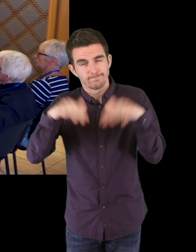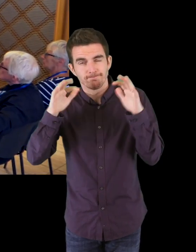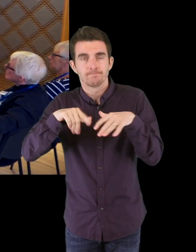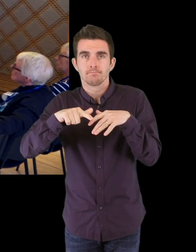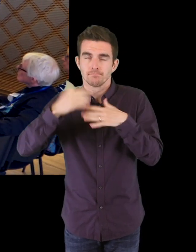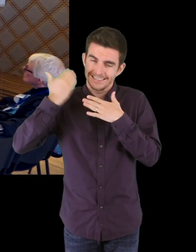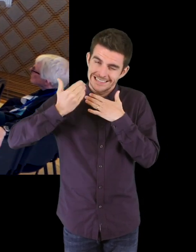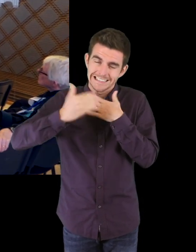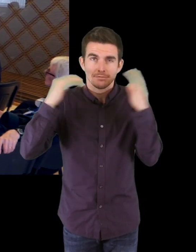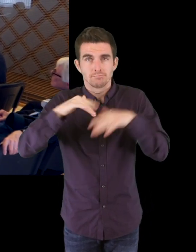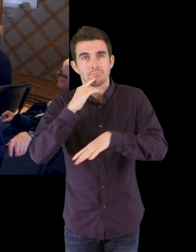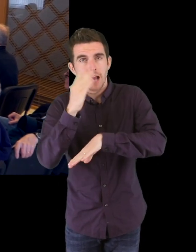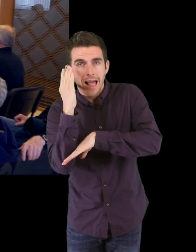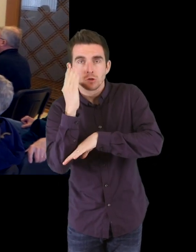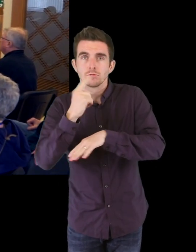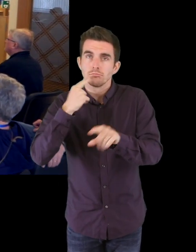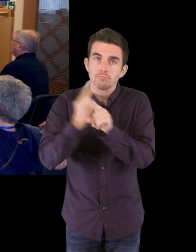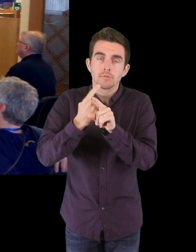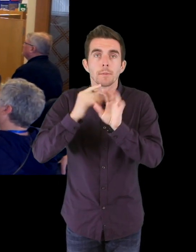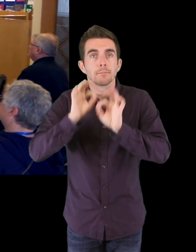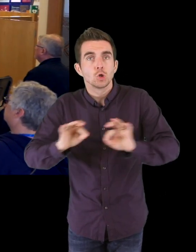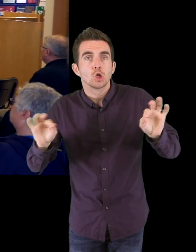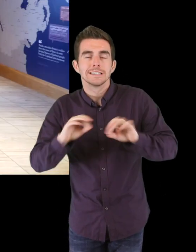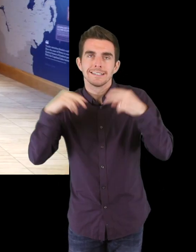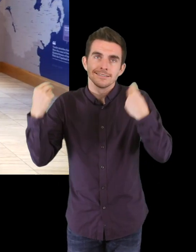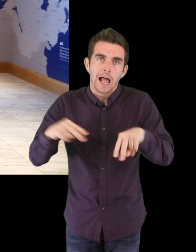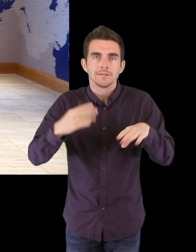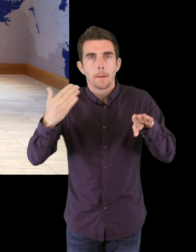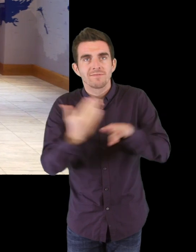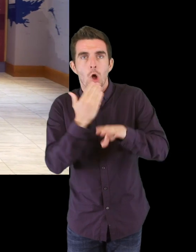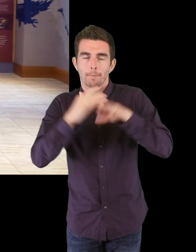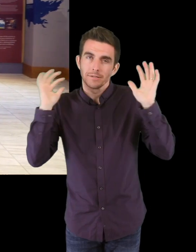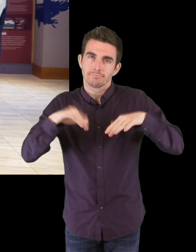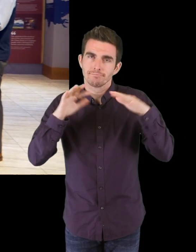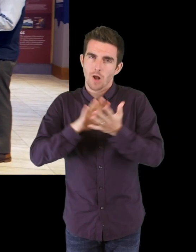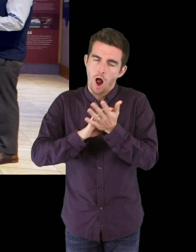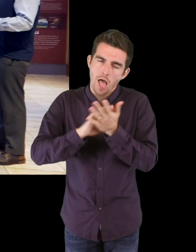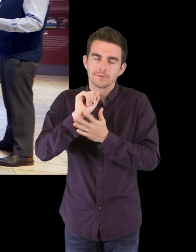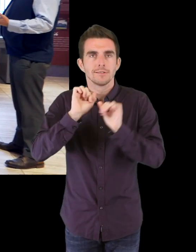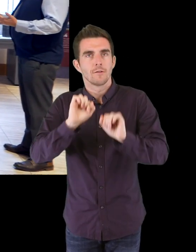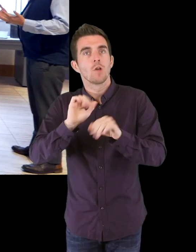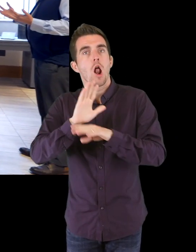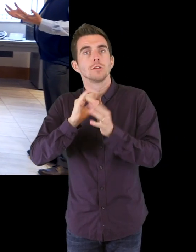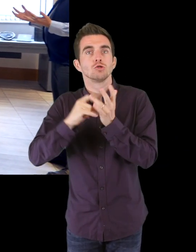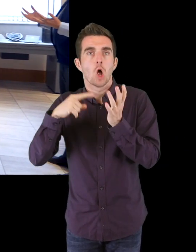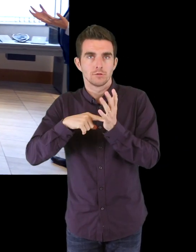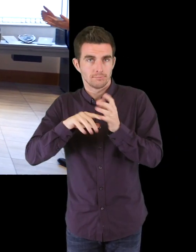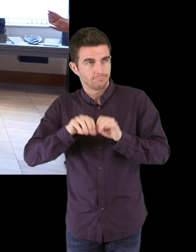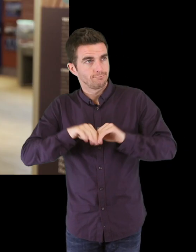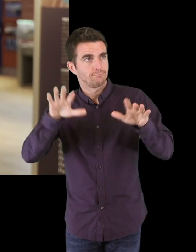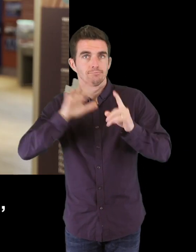historical lectures and talks, as well as music and dance performances, showcasing the best of the cultural offer that Ulster